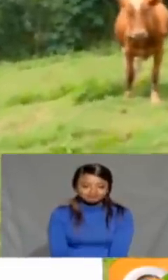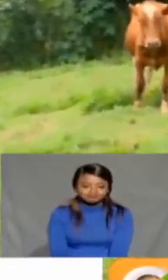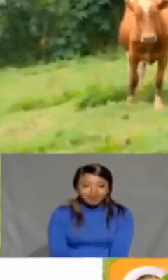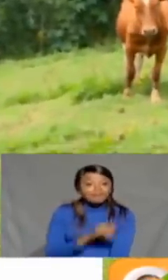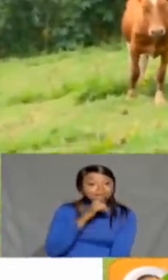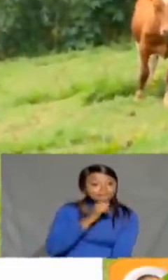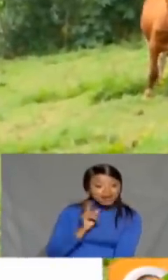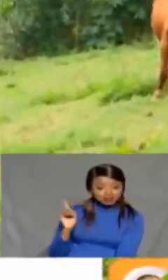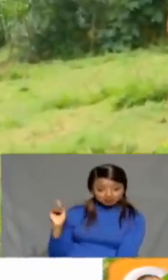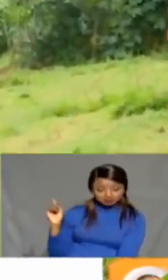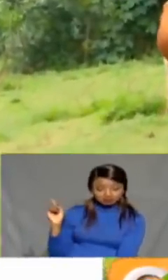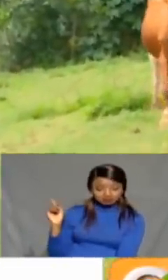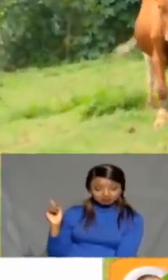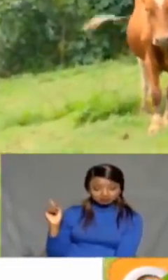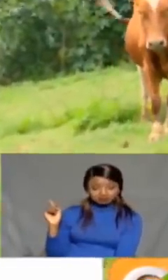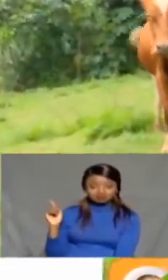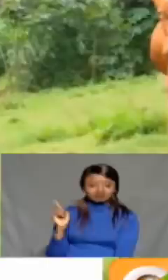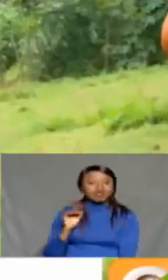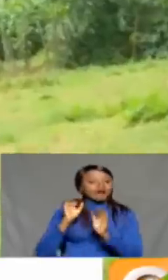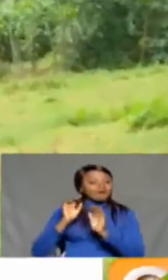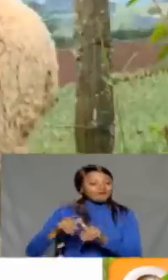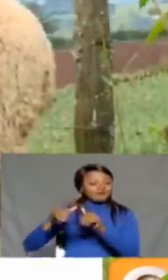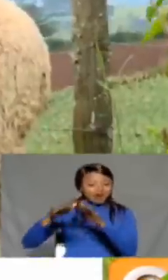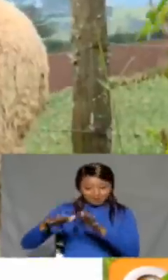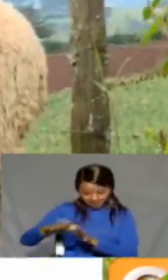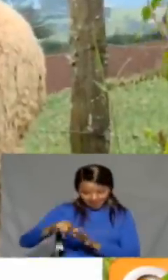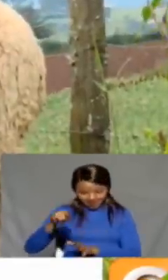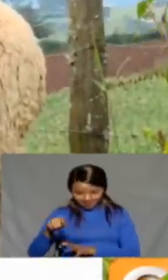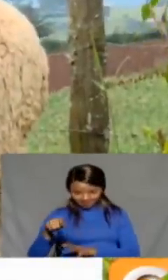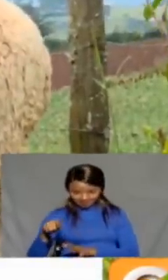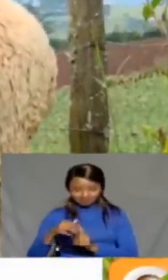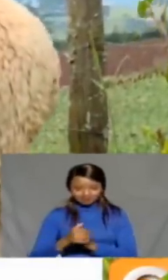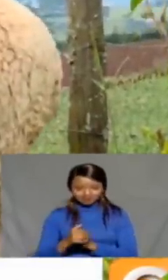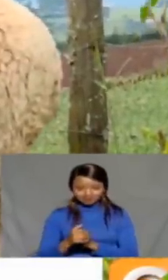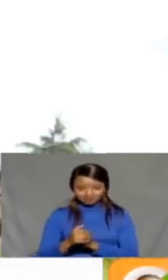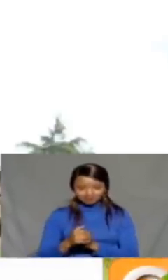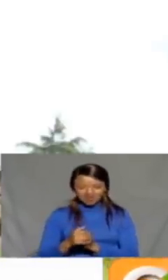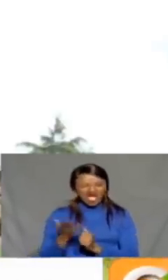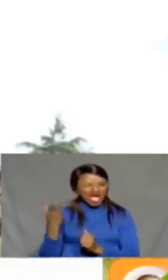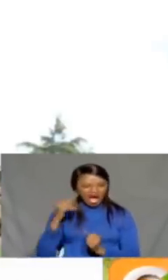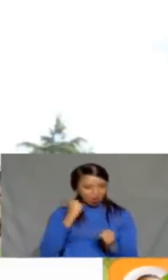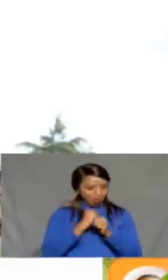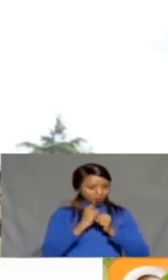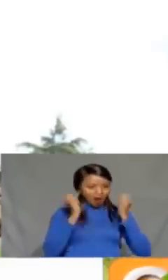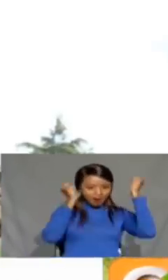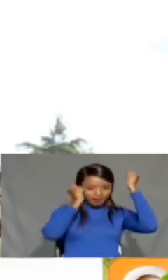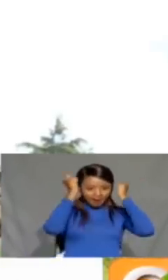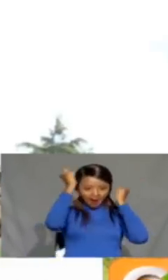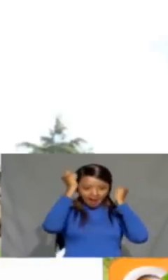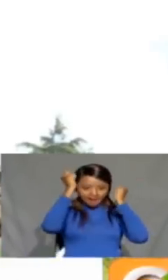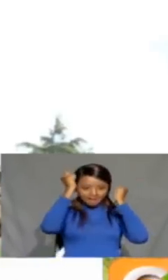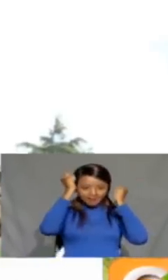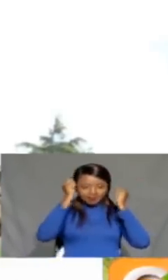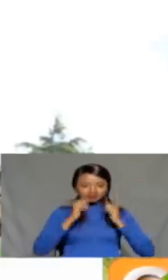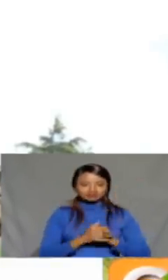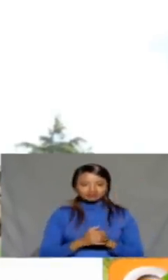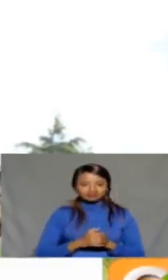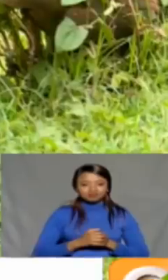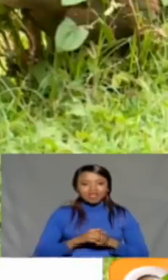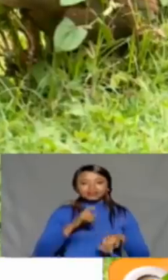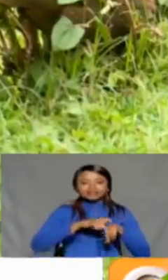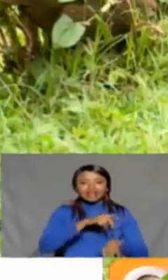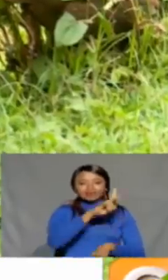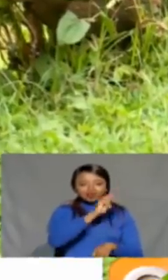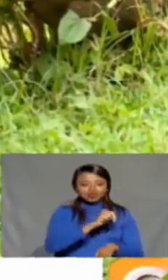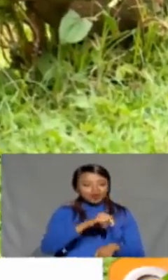Zephania Kones Ruto is a renowned farmer in Sierra Leone. He is a retired military soldier who served in the UN peacekeeping